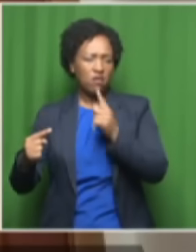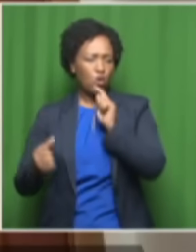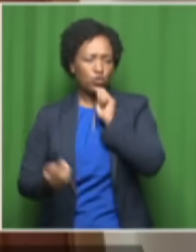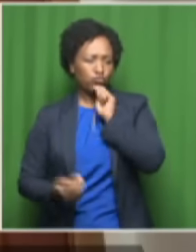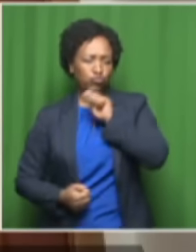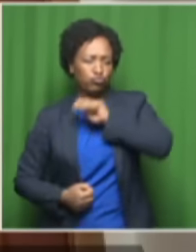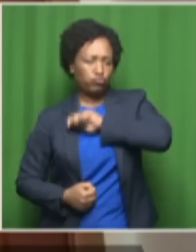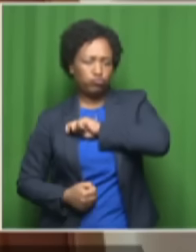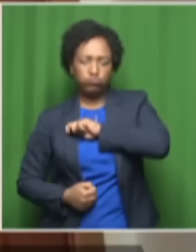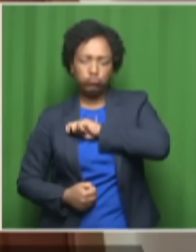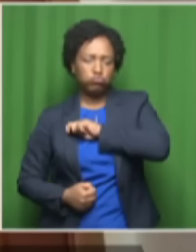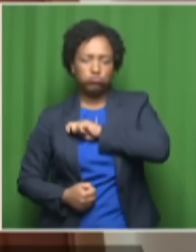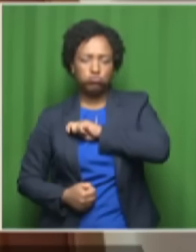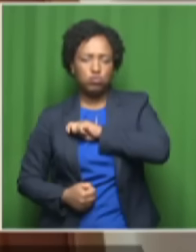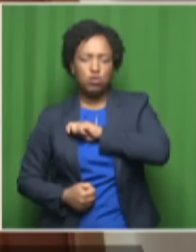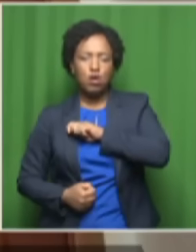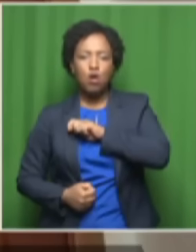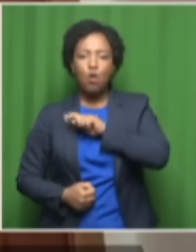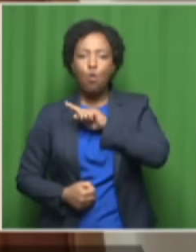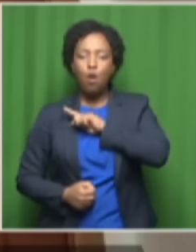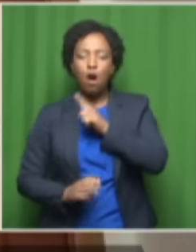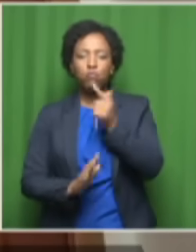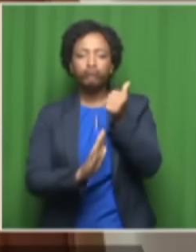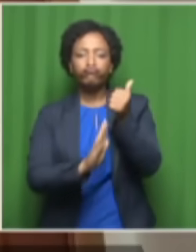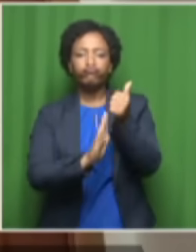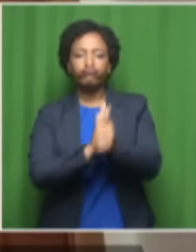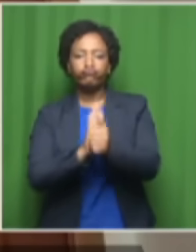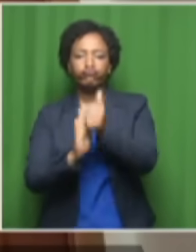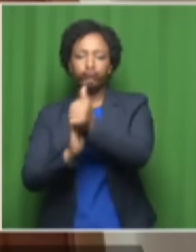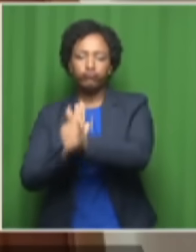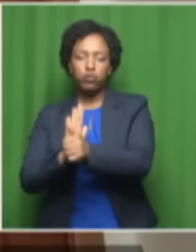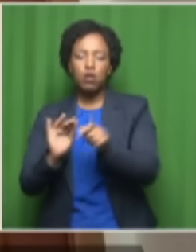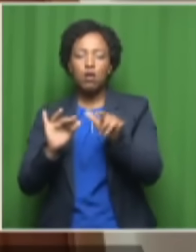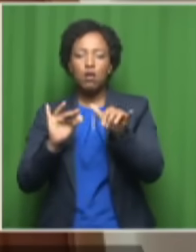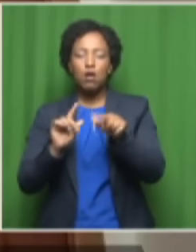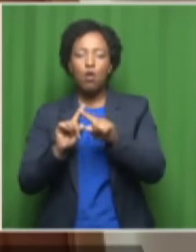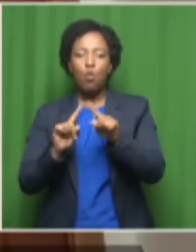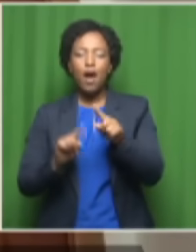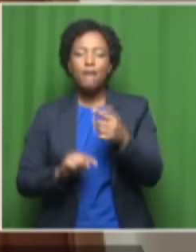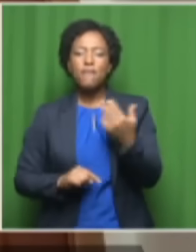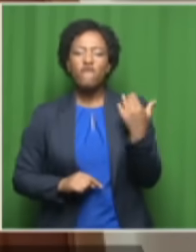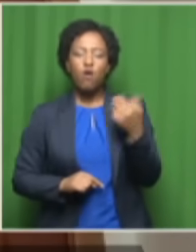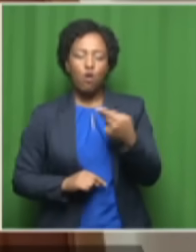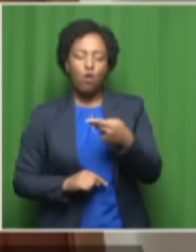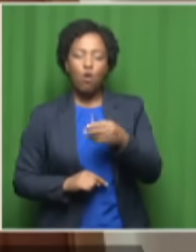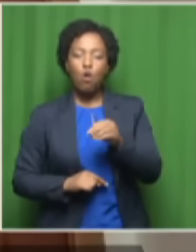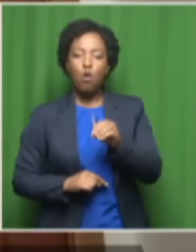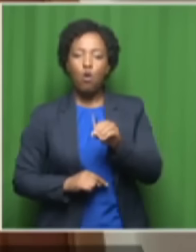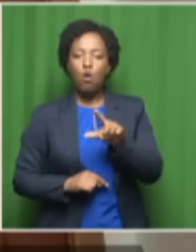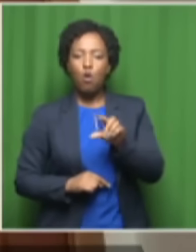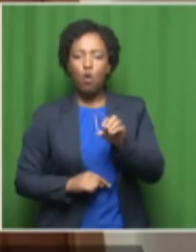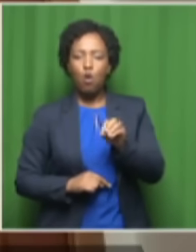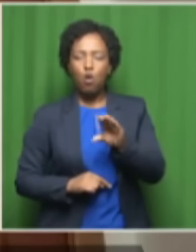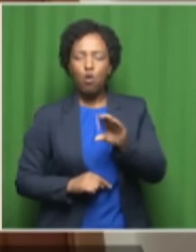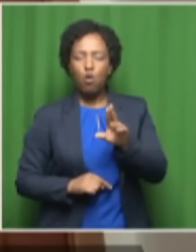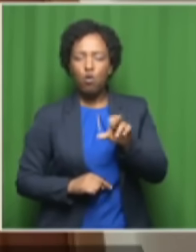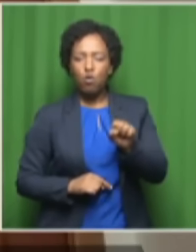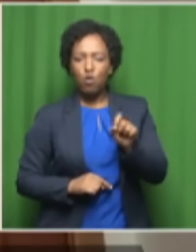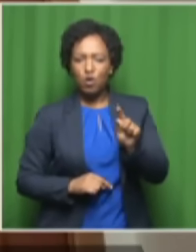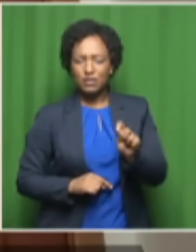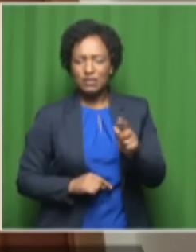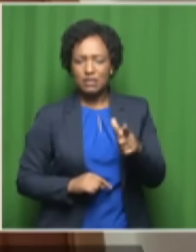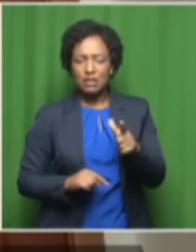Convention was inspired and came out as a result of the Holocaust, but it was to prevent a similar thing